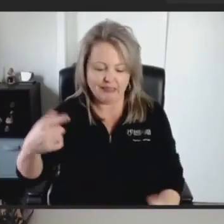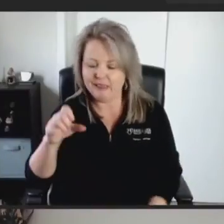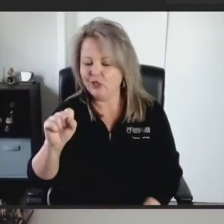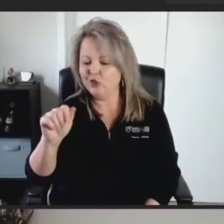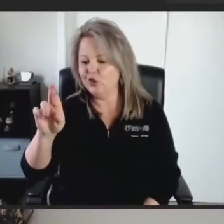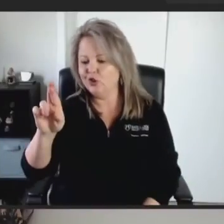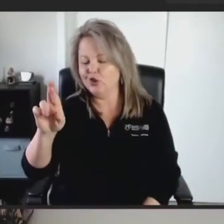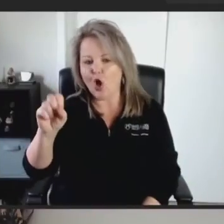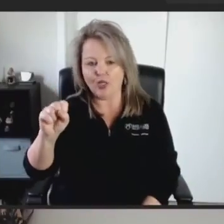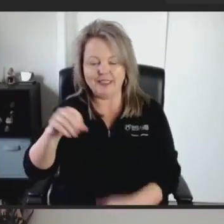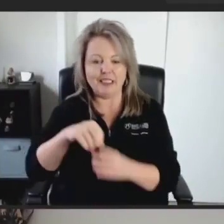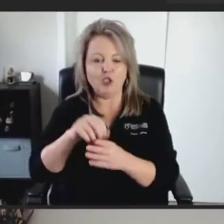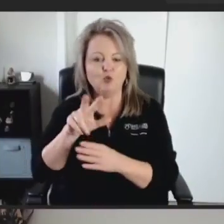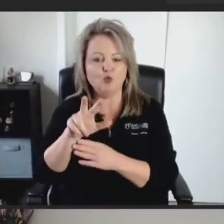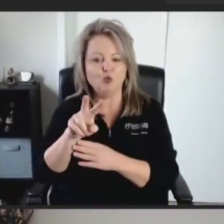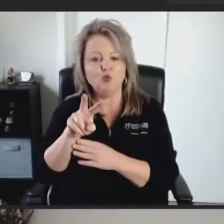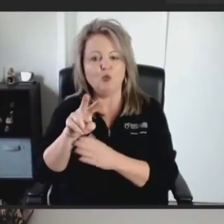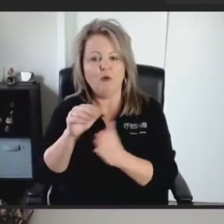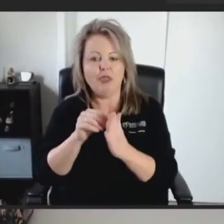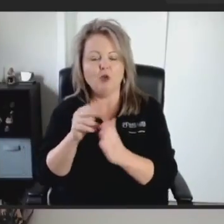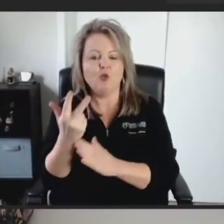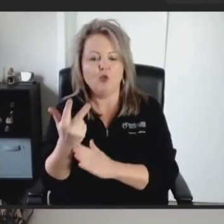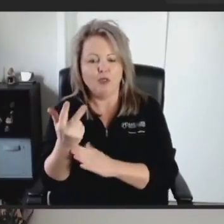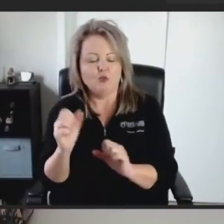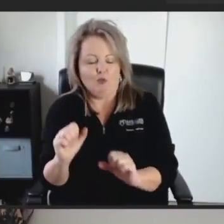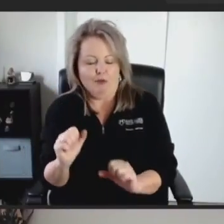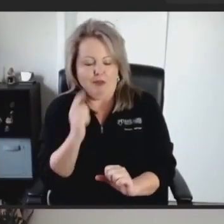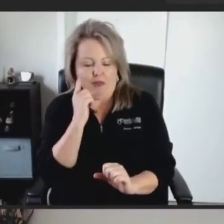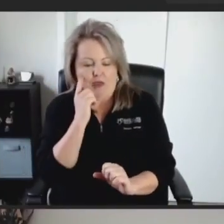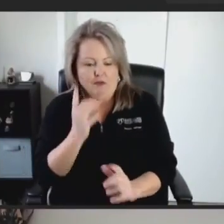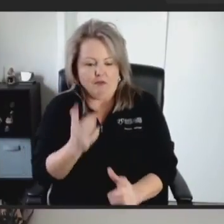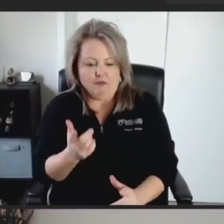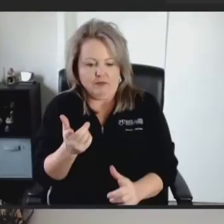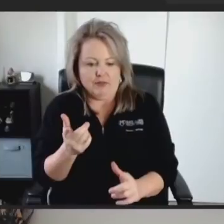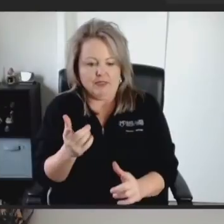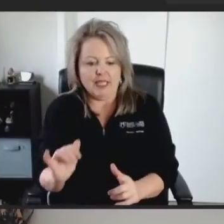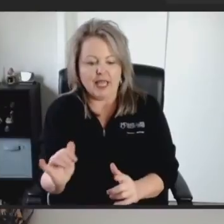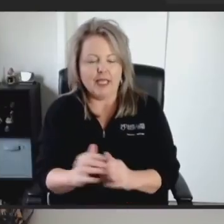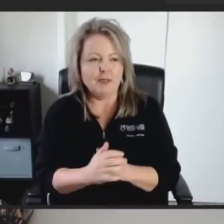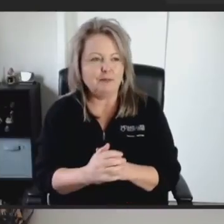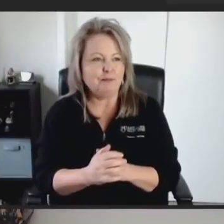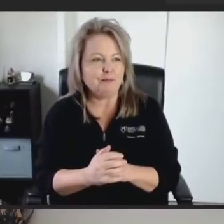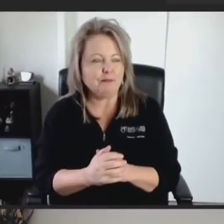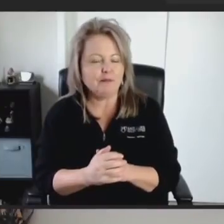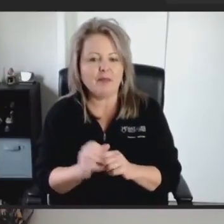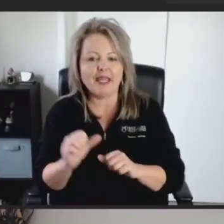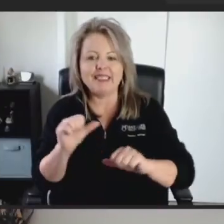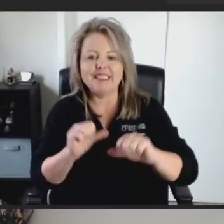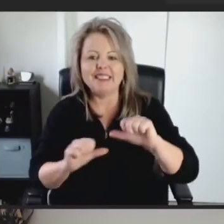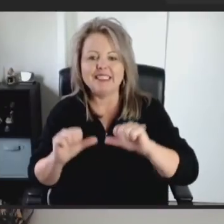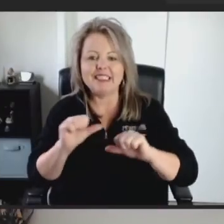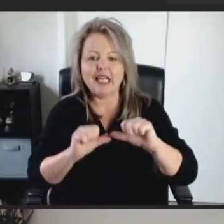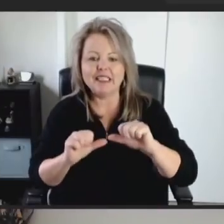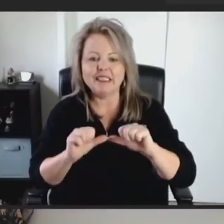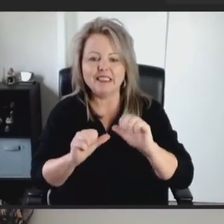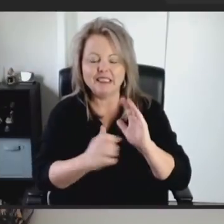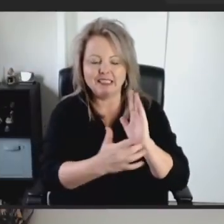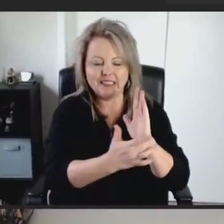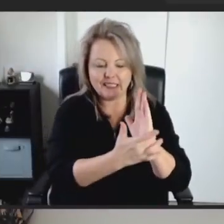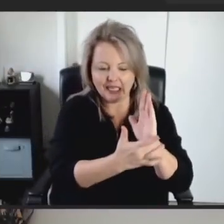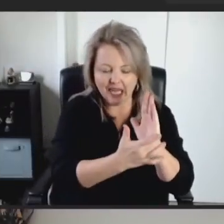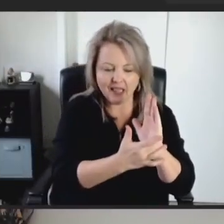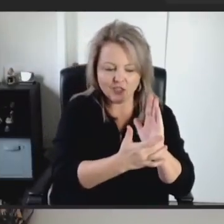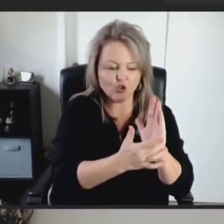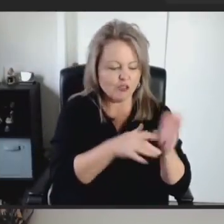2003. And so you can think of this as having some science behind it. Some of the technologies have been